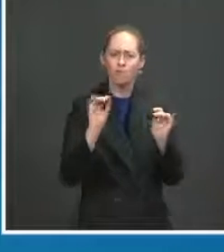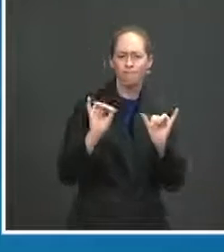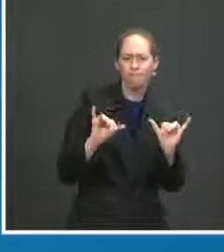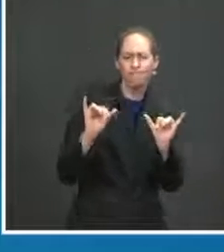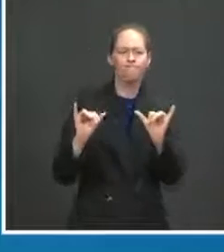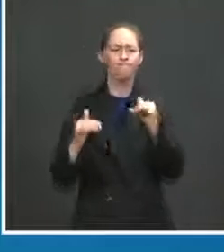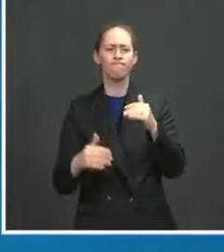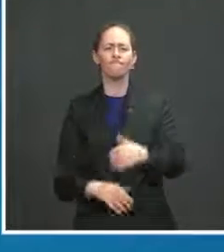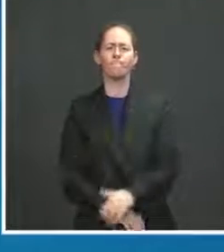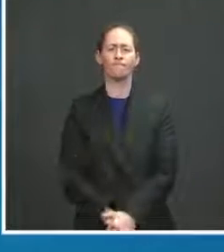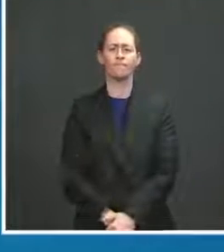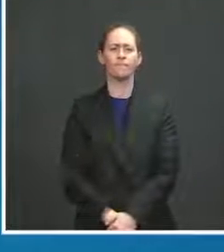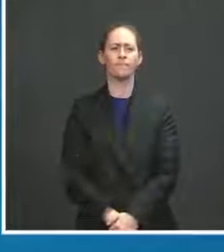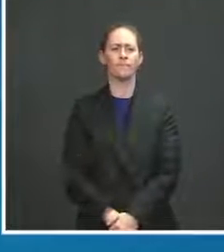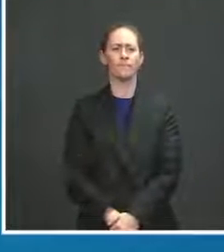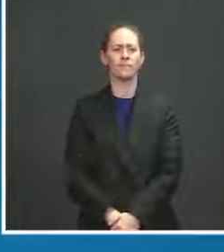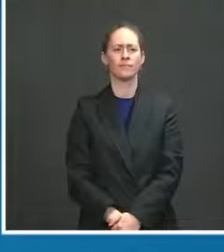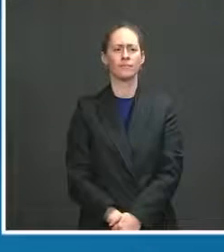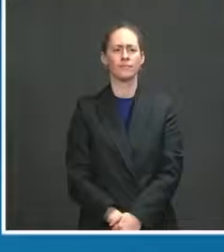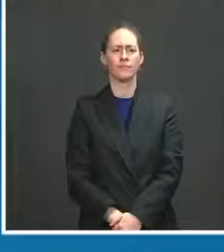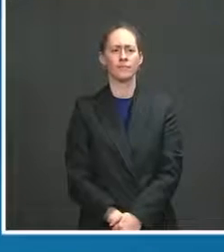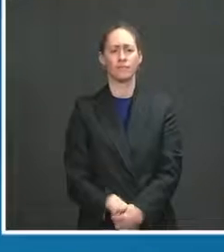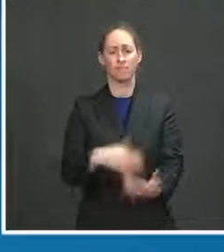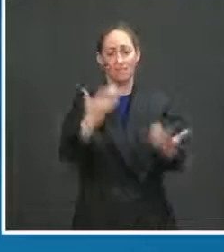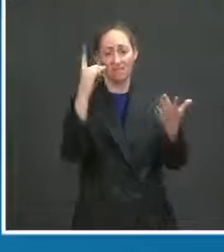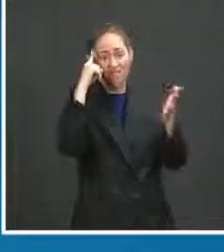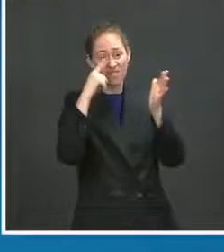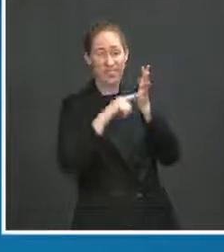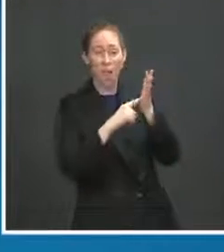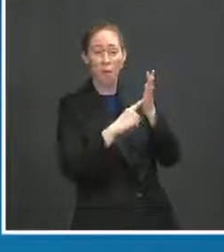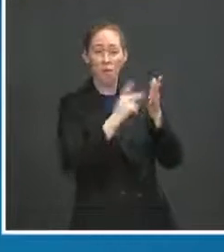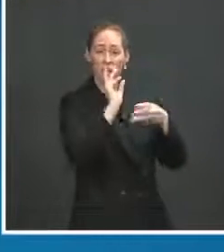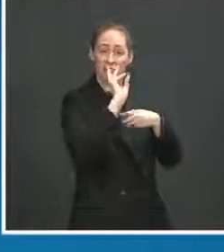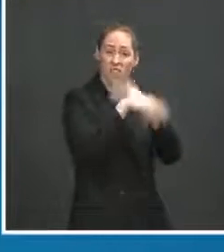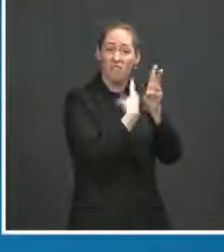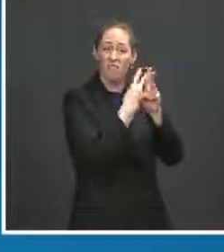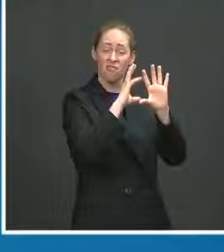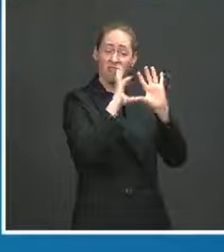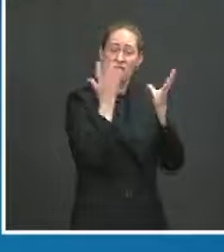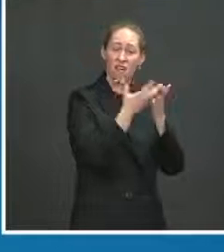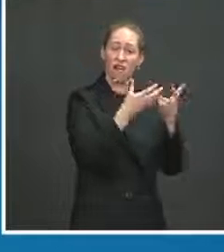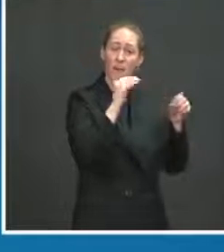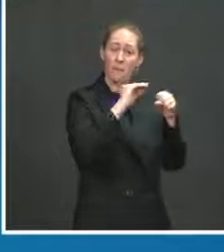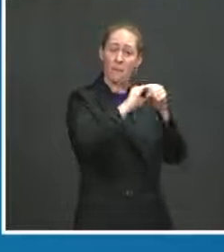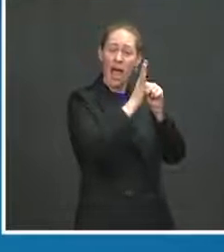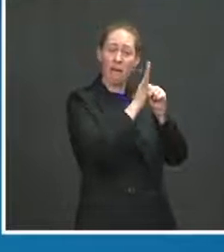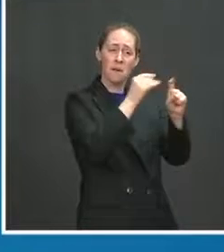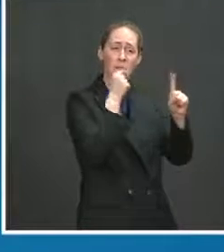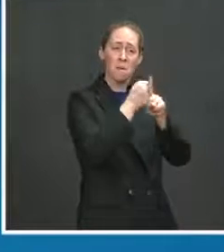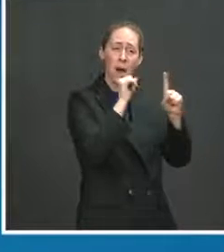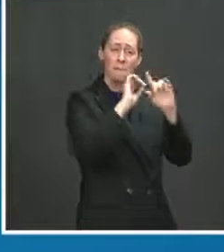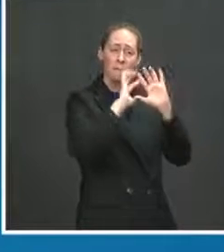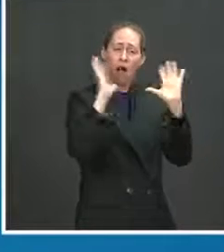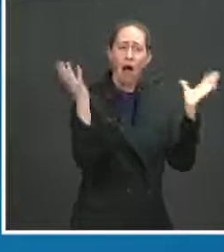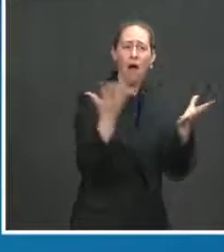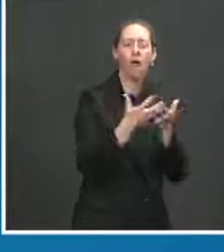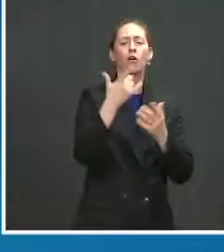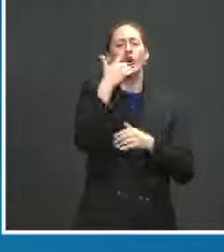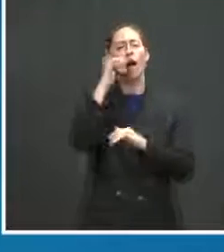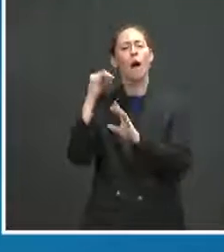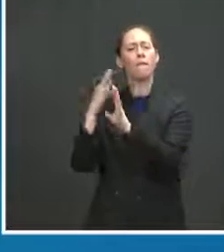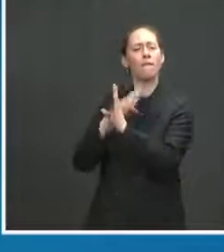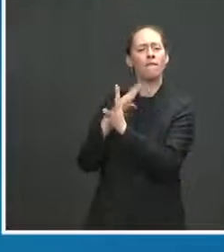pandemic, you see, of course, has accelerated what was happening before, and it has accelerated